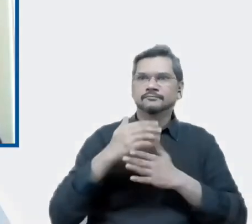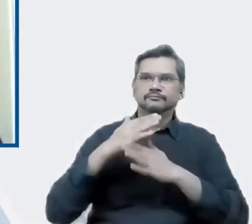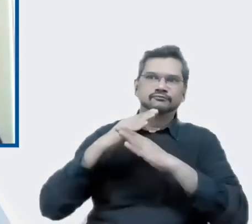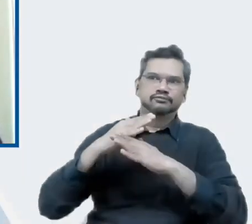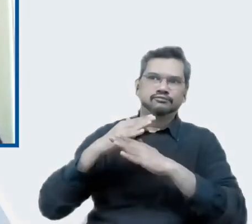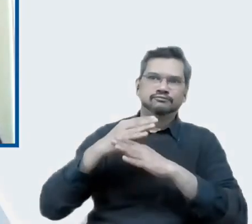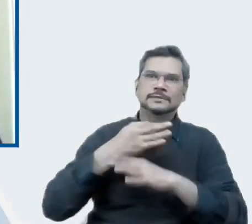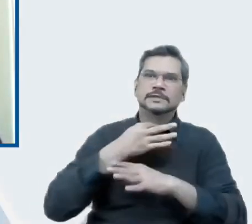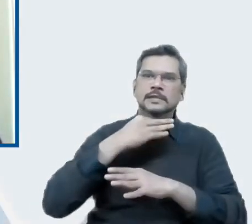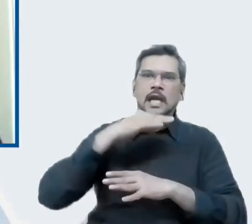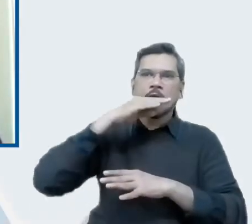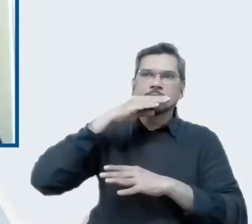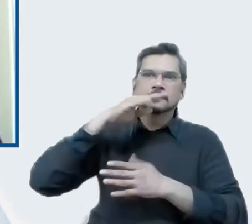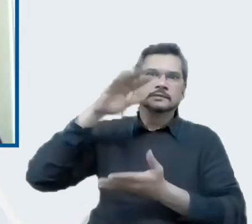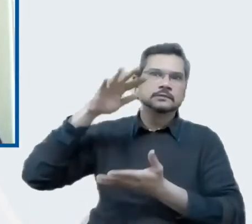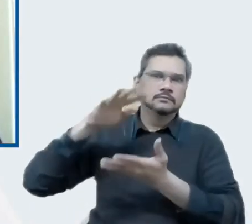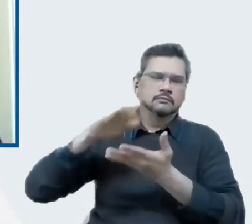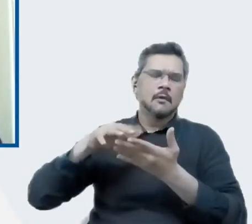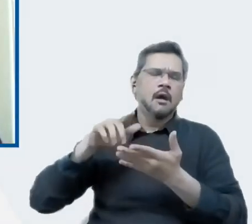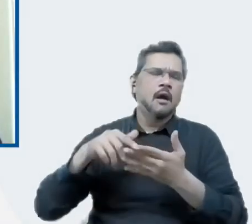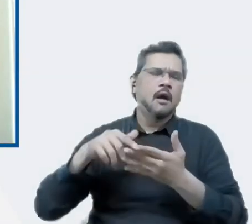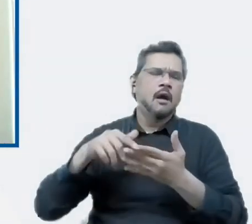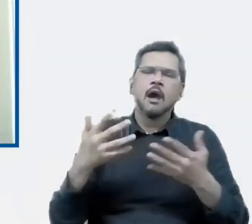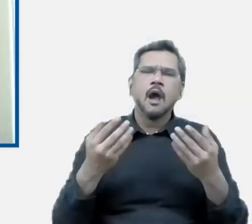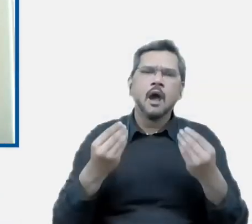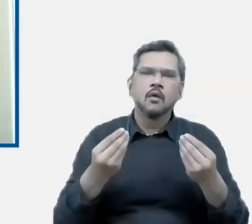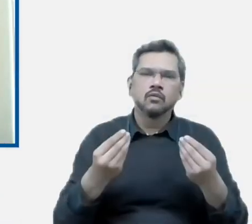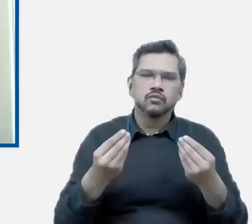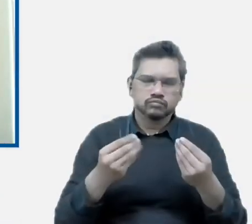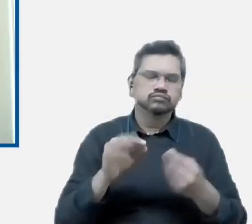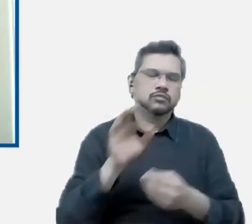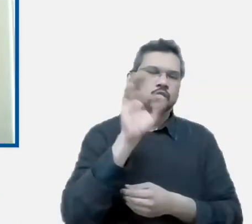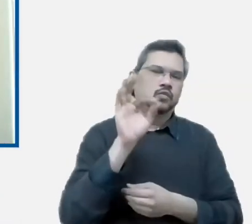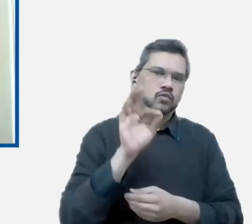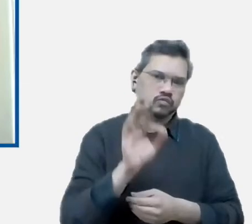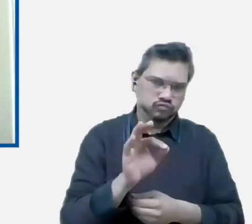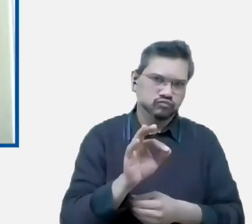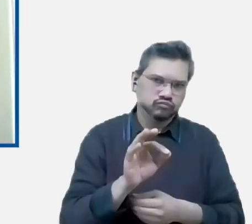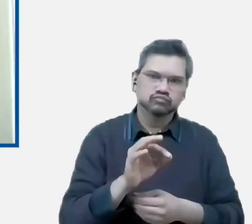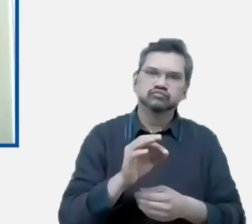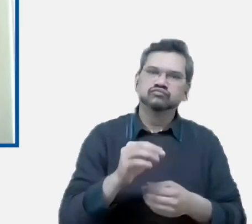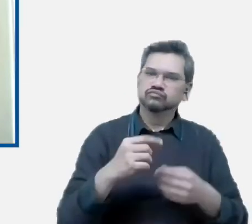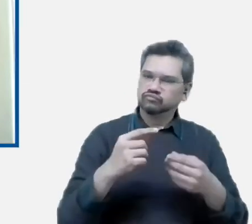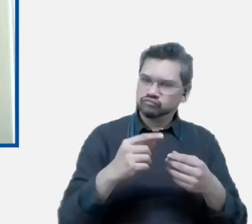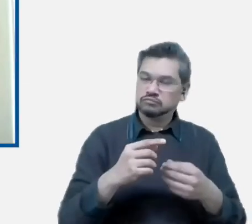for you, it says, what kind of tools,